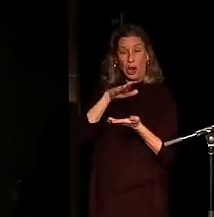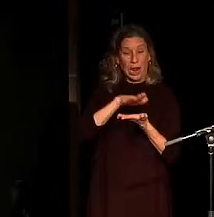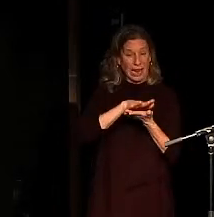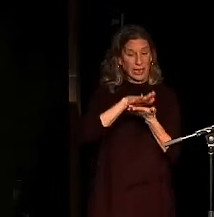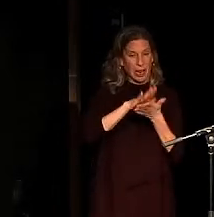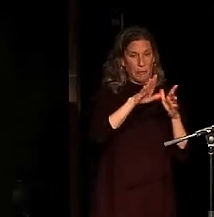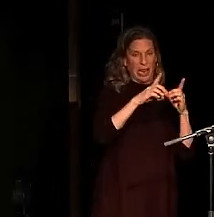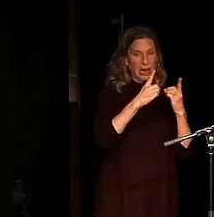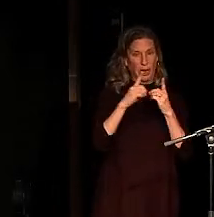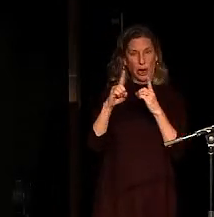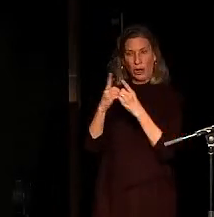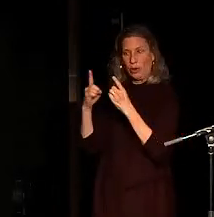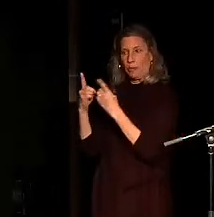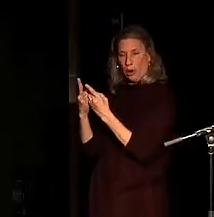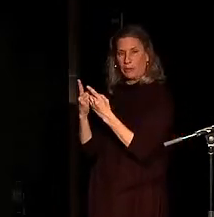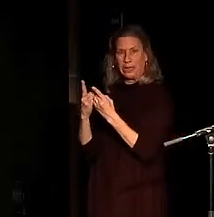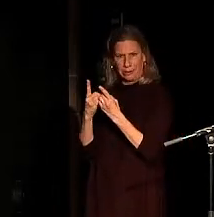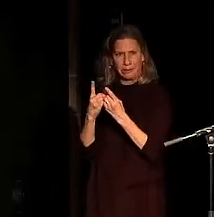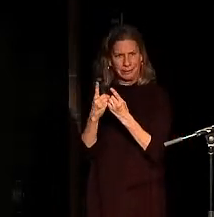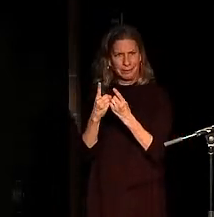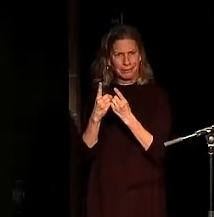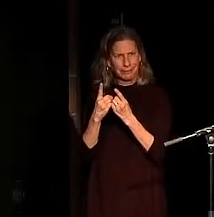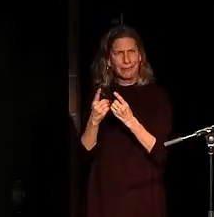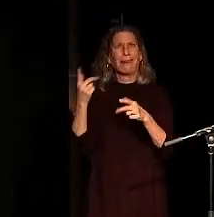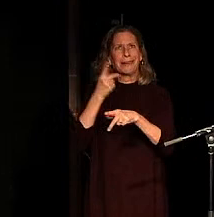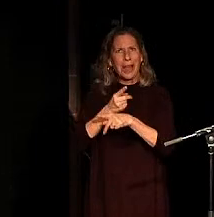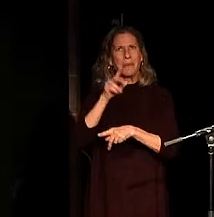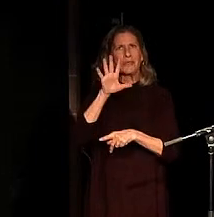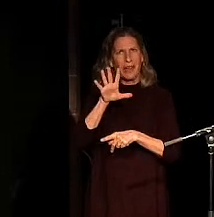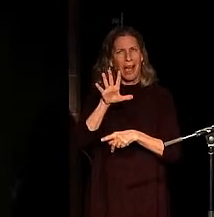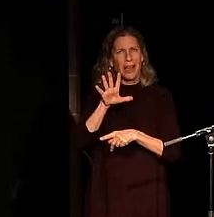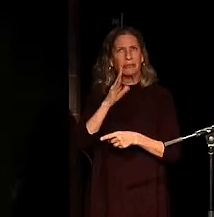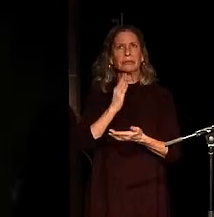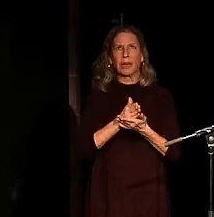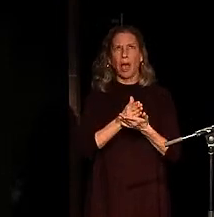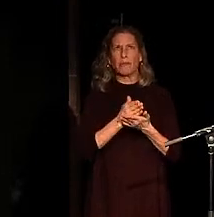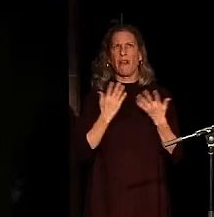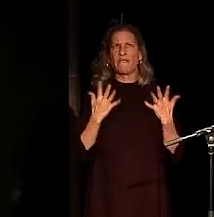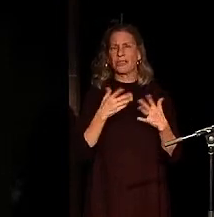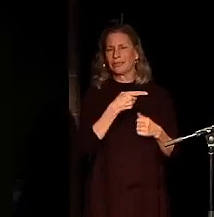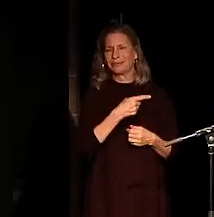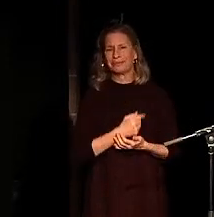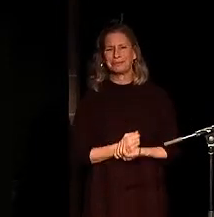departments, and we've met 5 times. Stop right there.